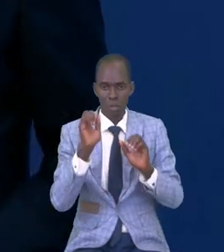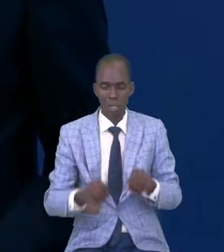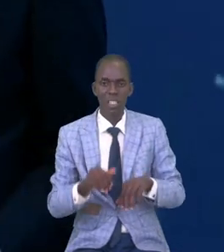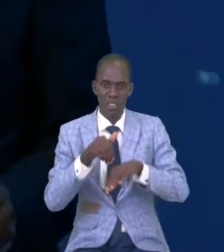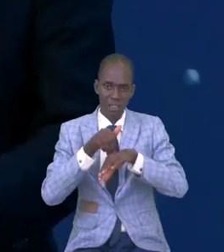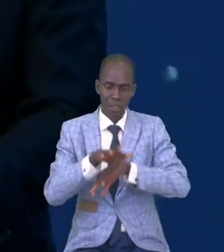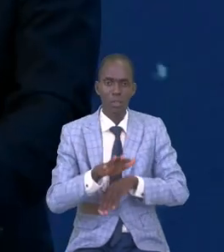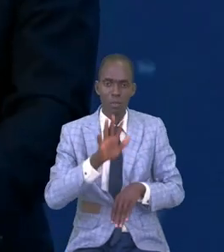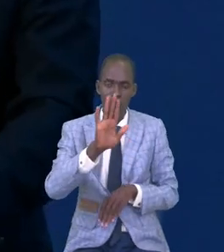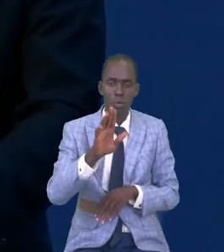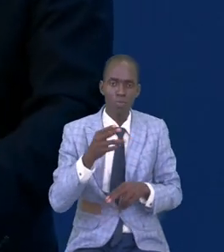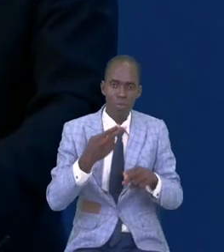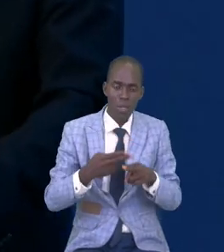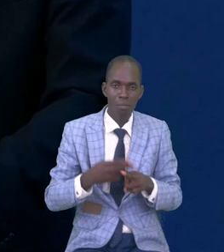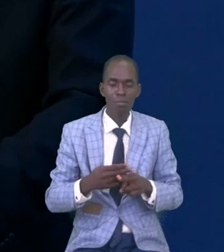Counselors,